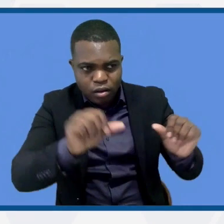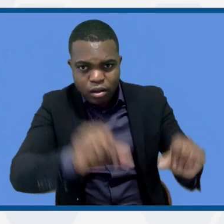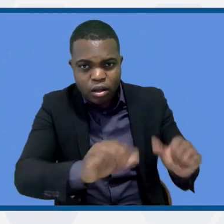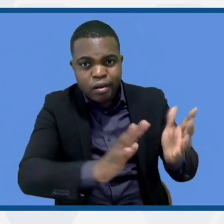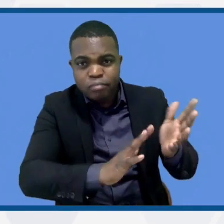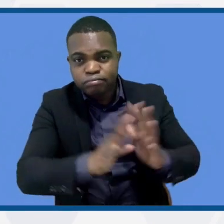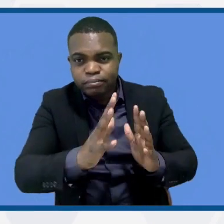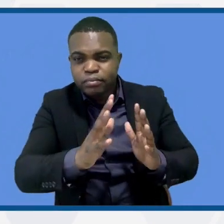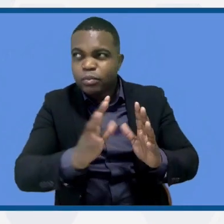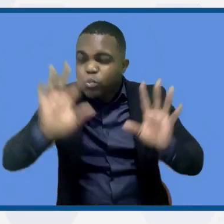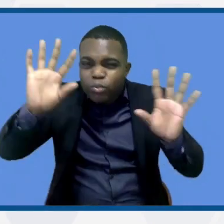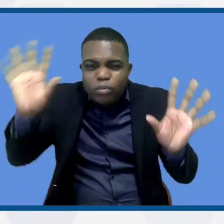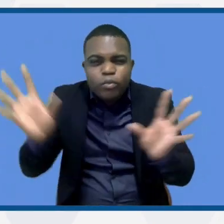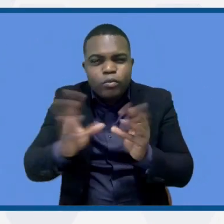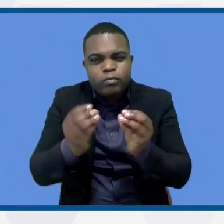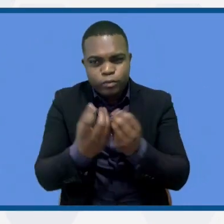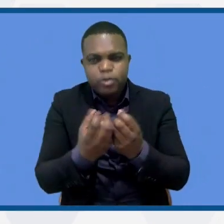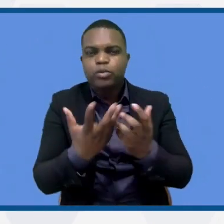have assessed